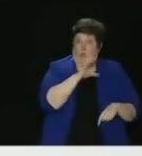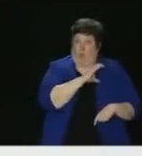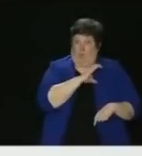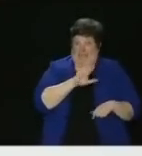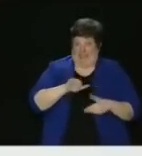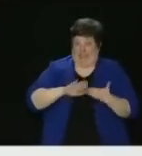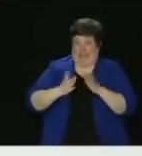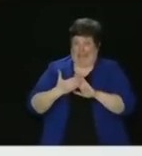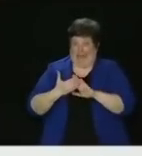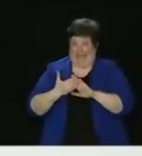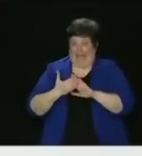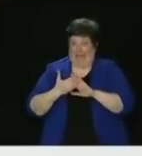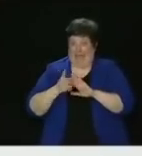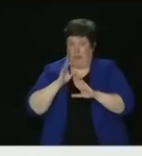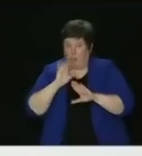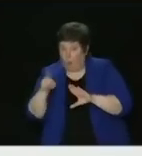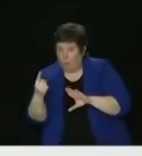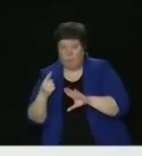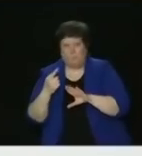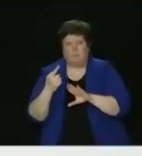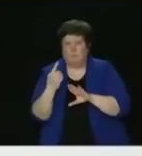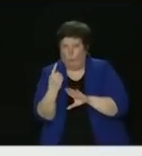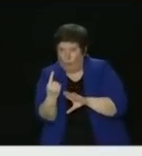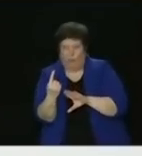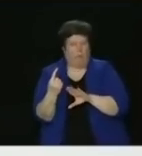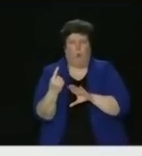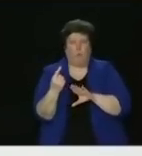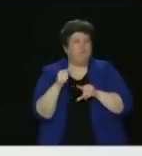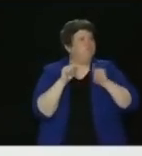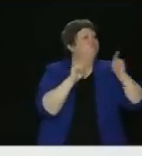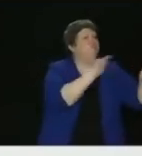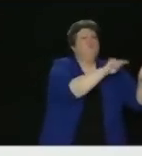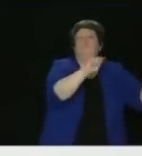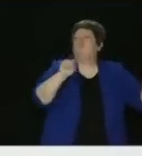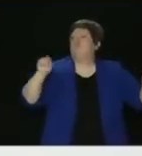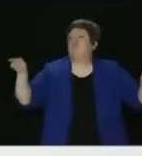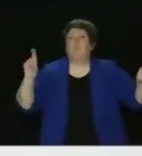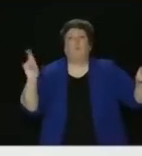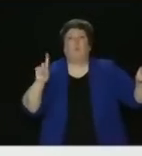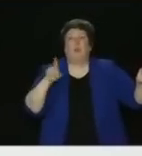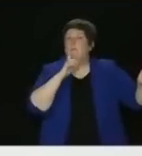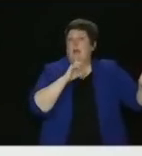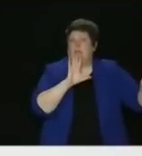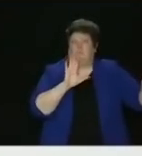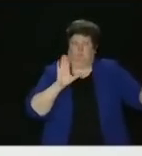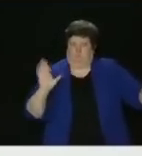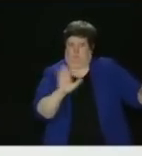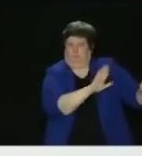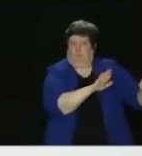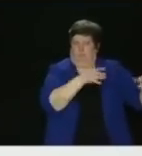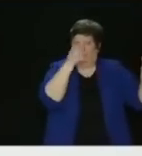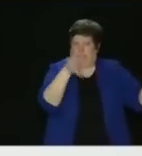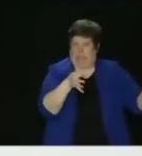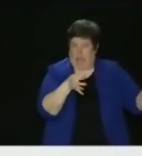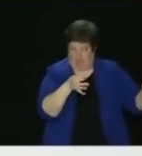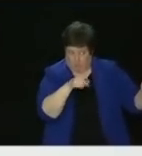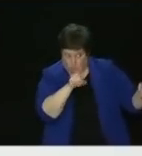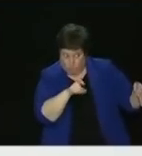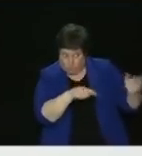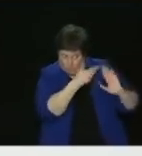jurisdiction in places all across the country if needed. It will be to them to determine whether or not that is